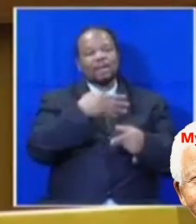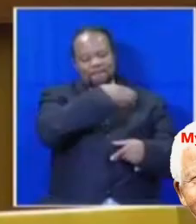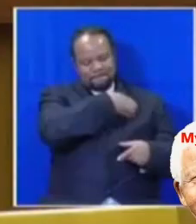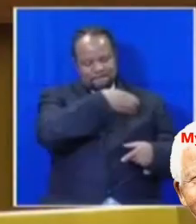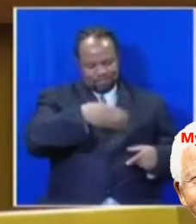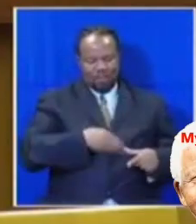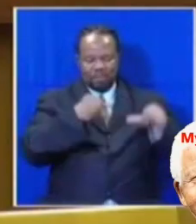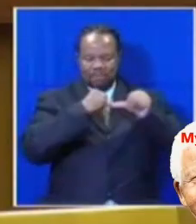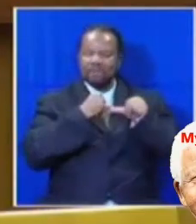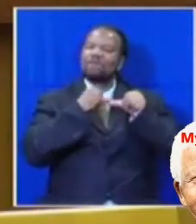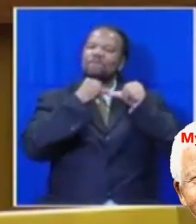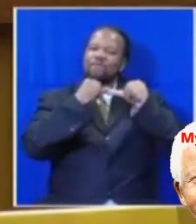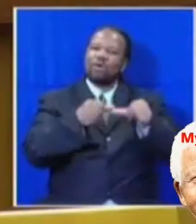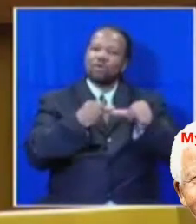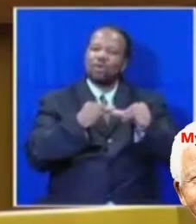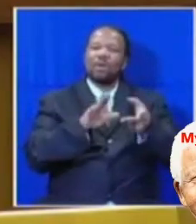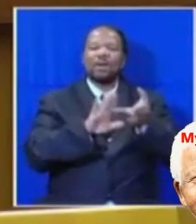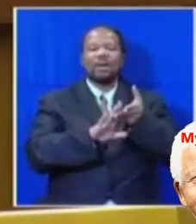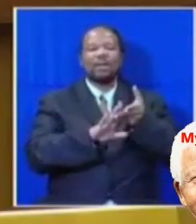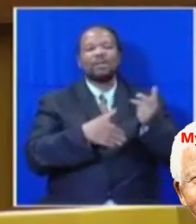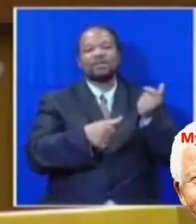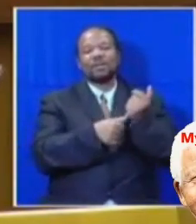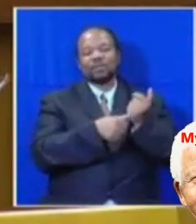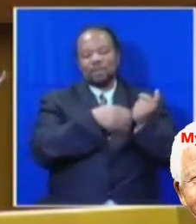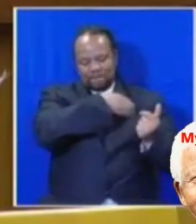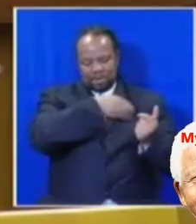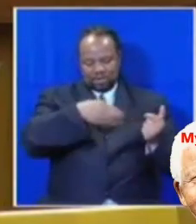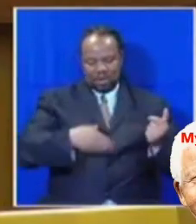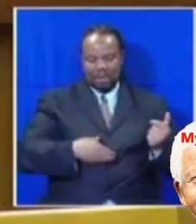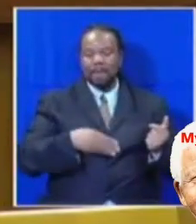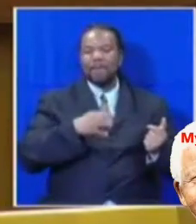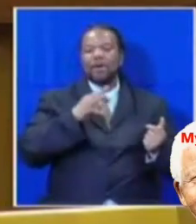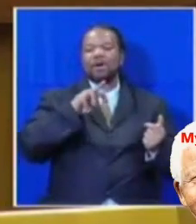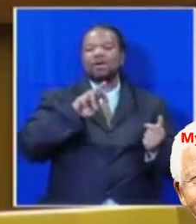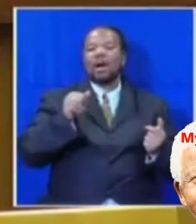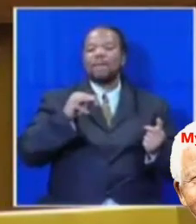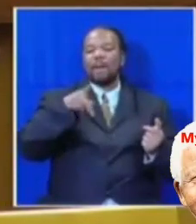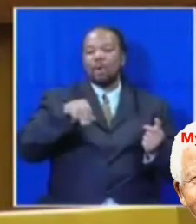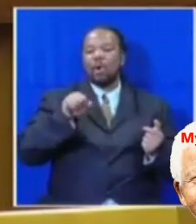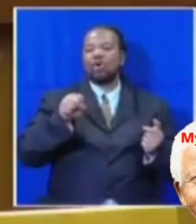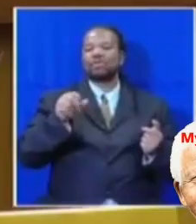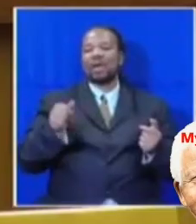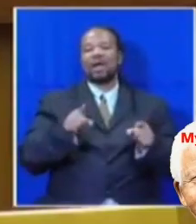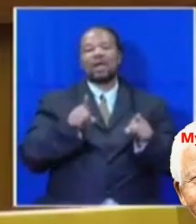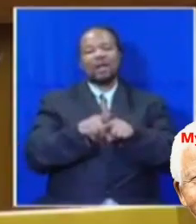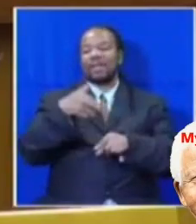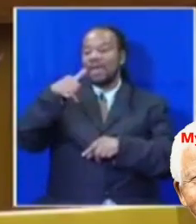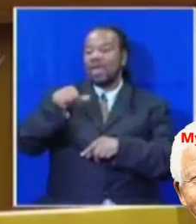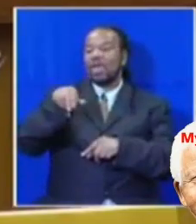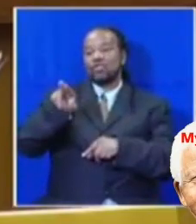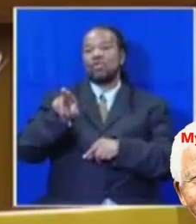Jacob Zuma and Deputy President Cyril Ramaphosa, and indeed in the current chairperson of the AU,